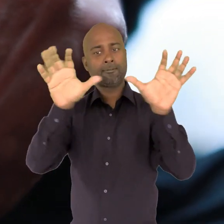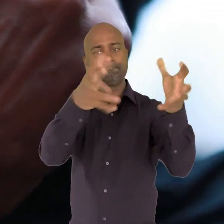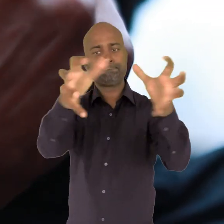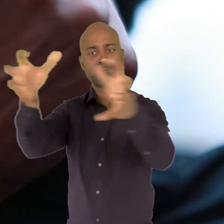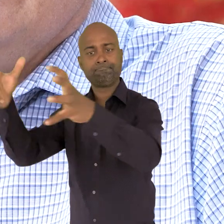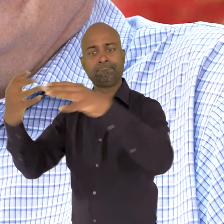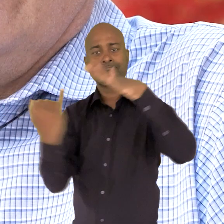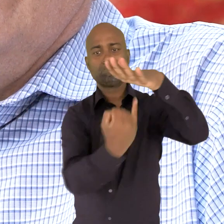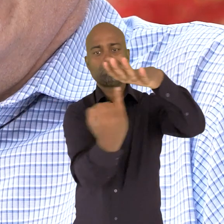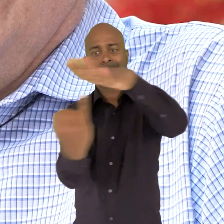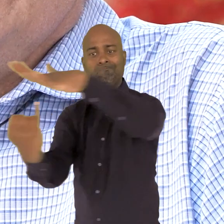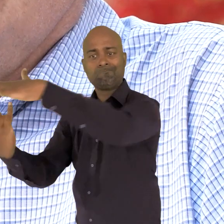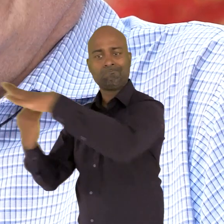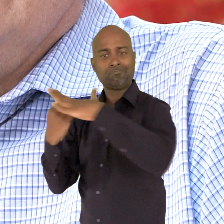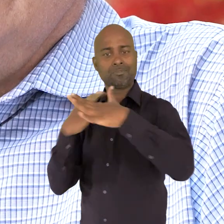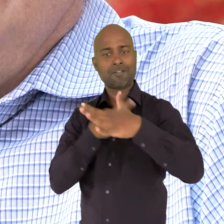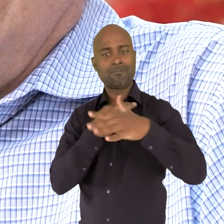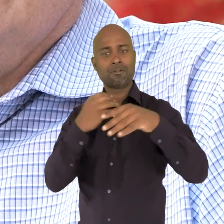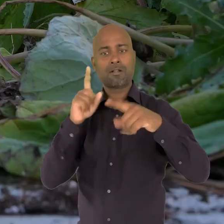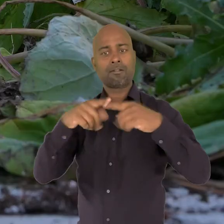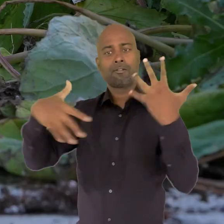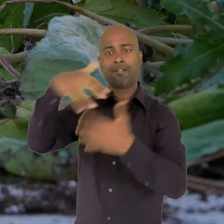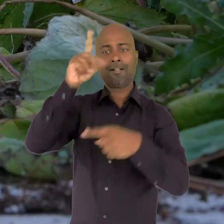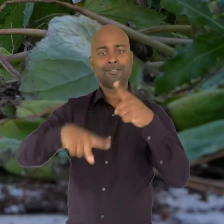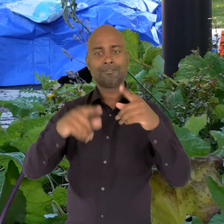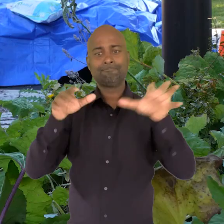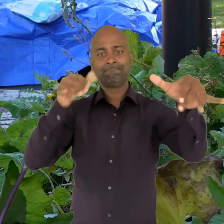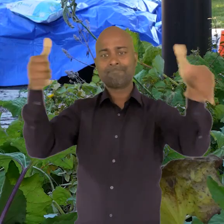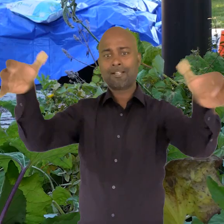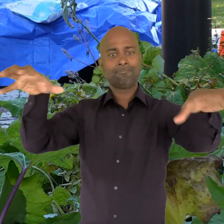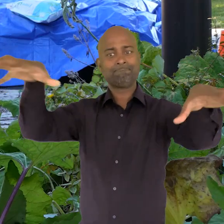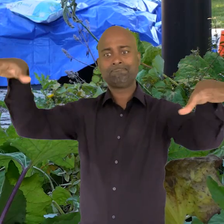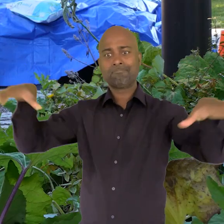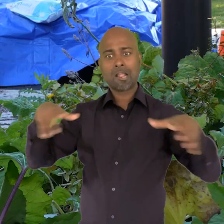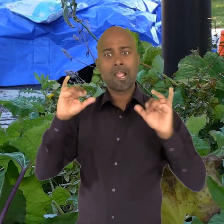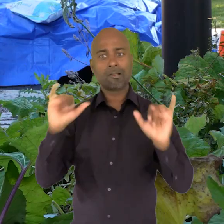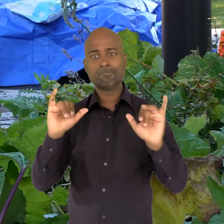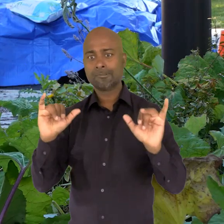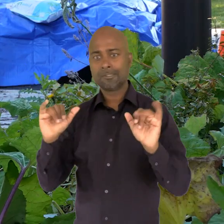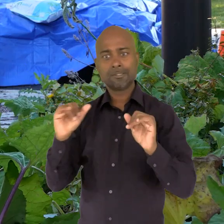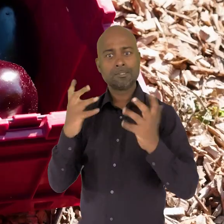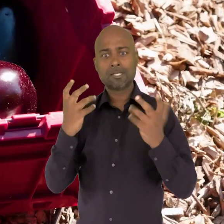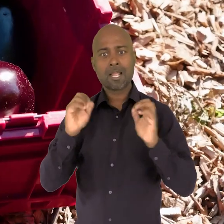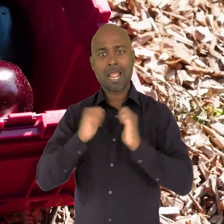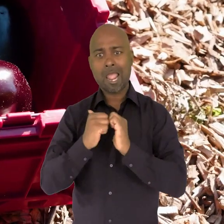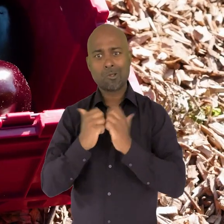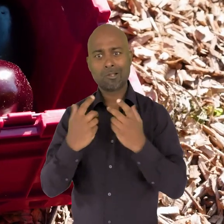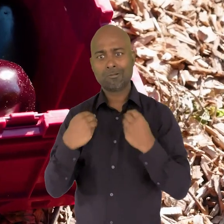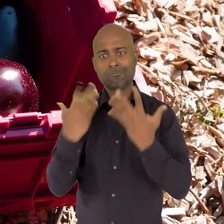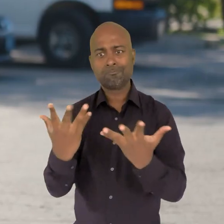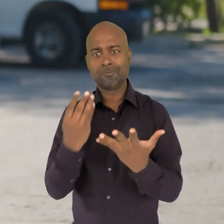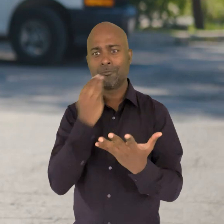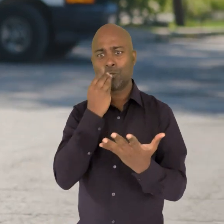to having to isolate our group homes, if we had to keep our staff and individuals isolated, we had to find a way to get food to them.